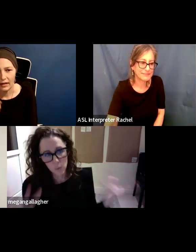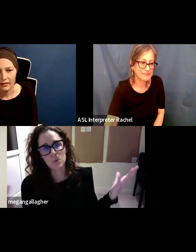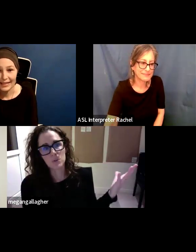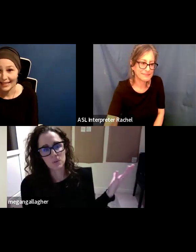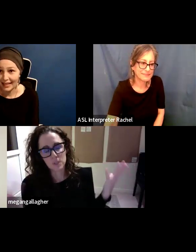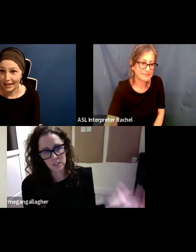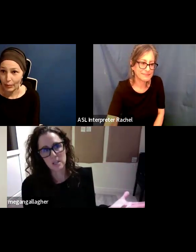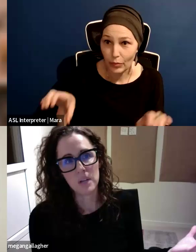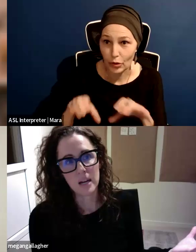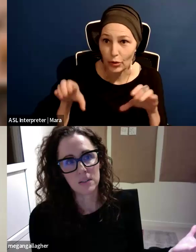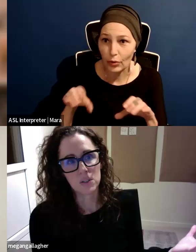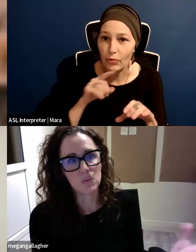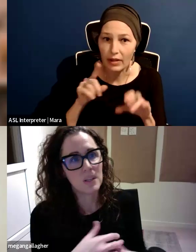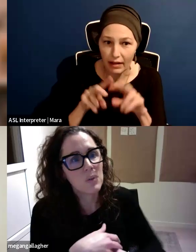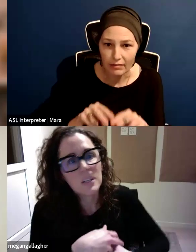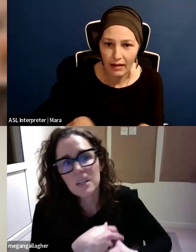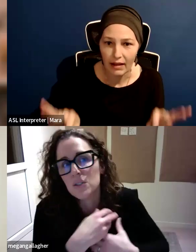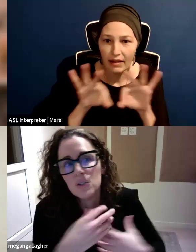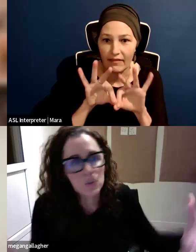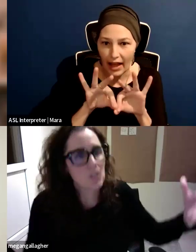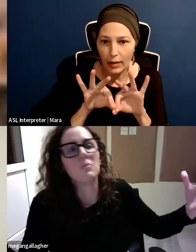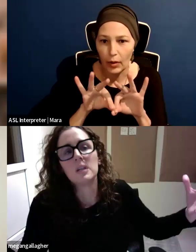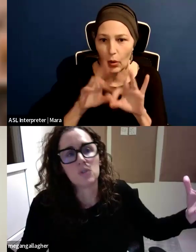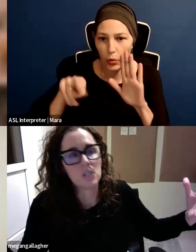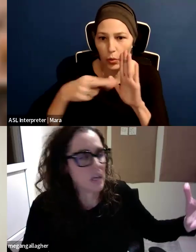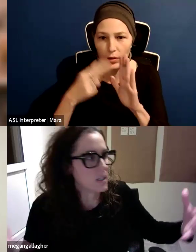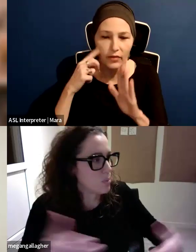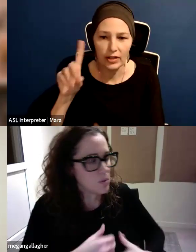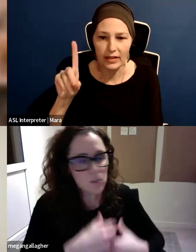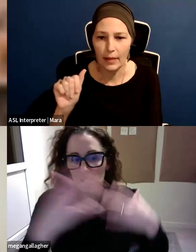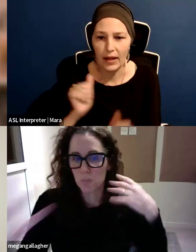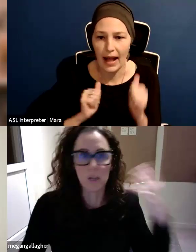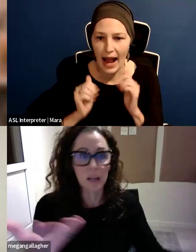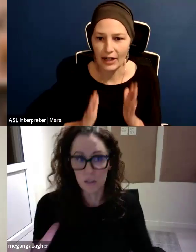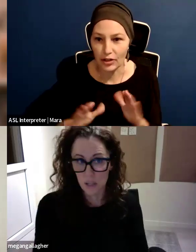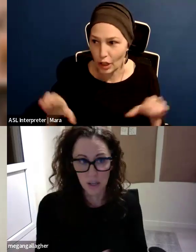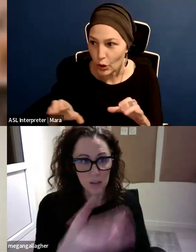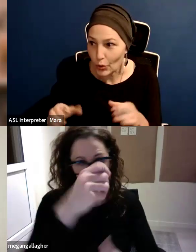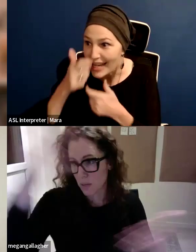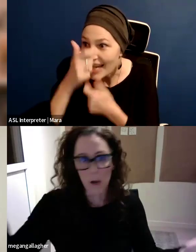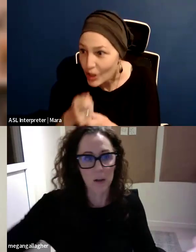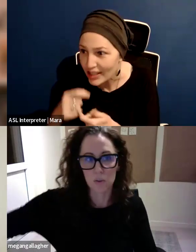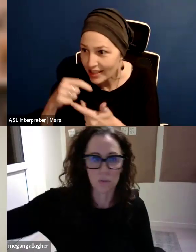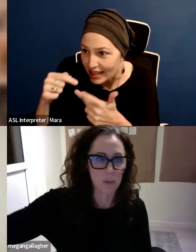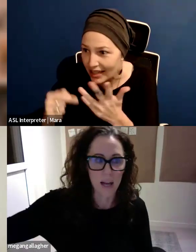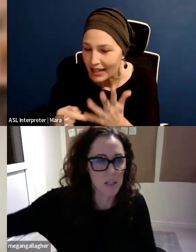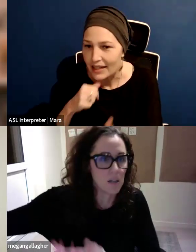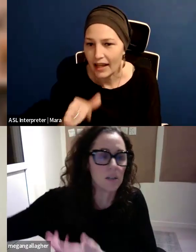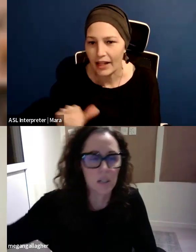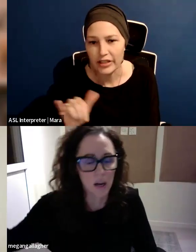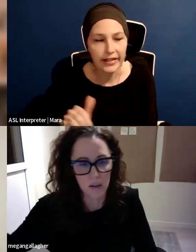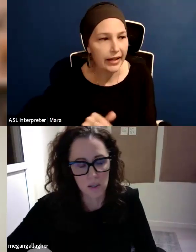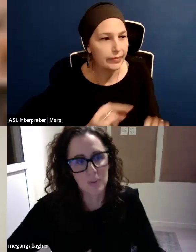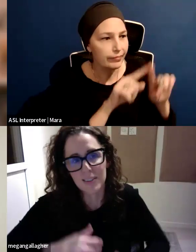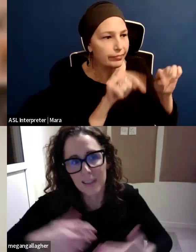meaningful roles for disabled actors where they really get to do something interesting as opposed to just being, like you said, like a tick box sort of casting